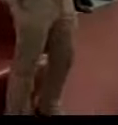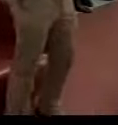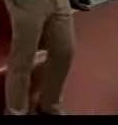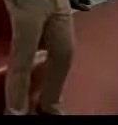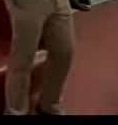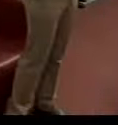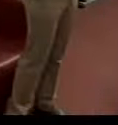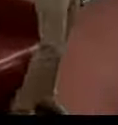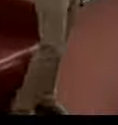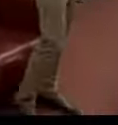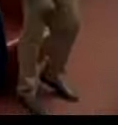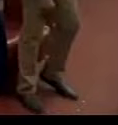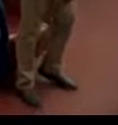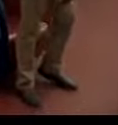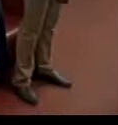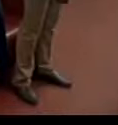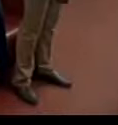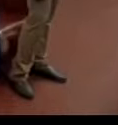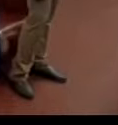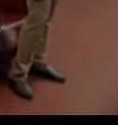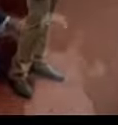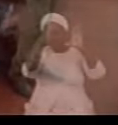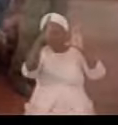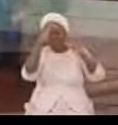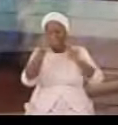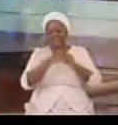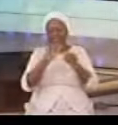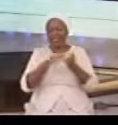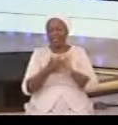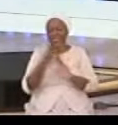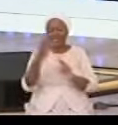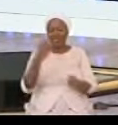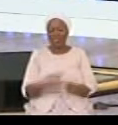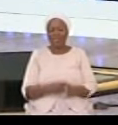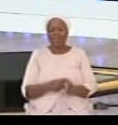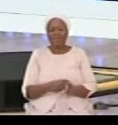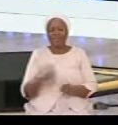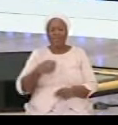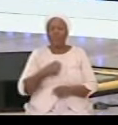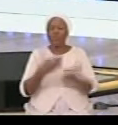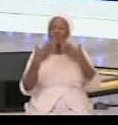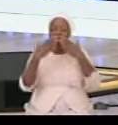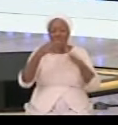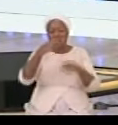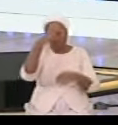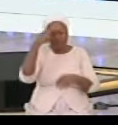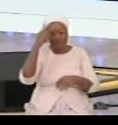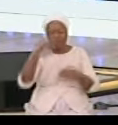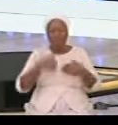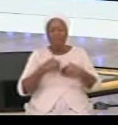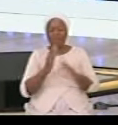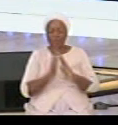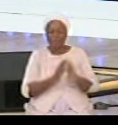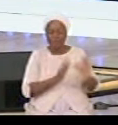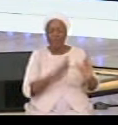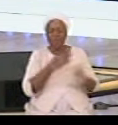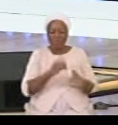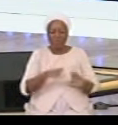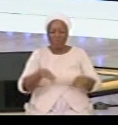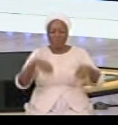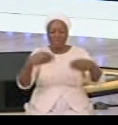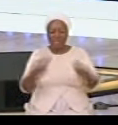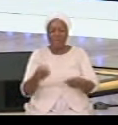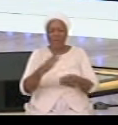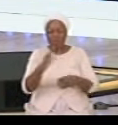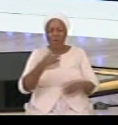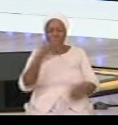Let's pray together. Father, in Jesus' name, we thank you because you have planned, you have provided, you have